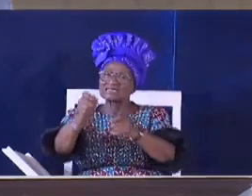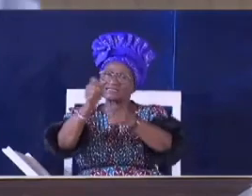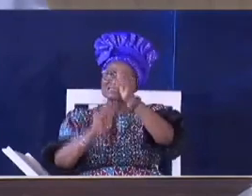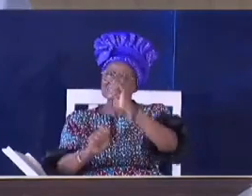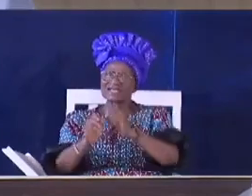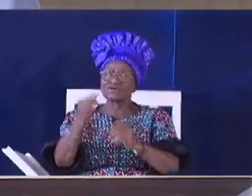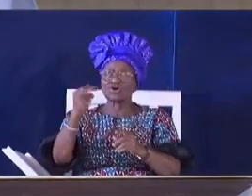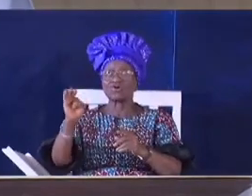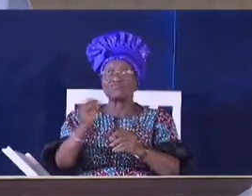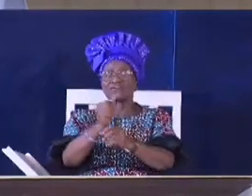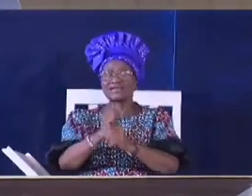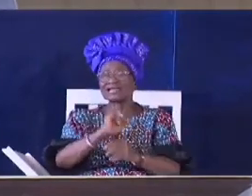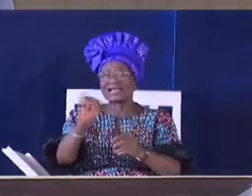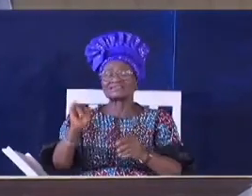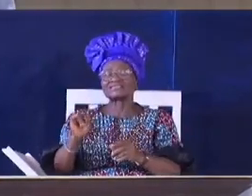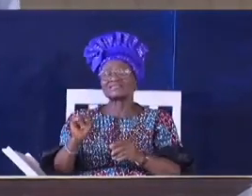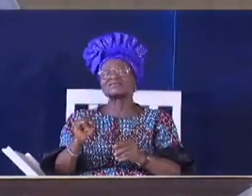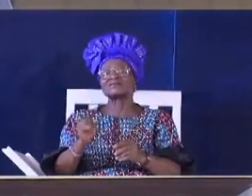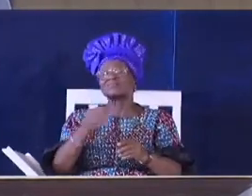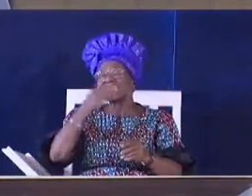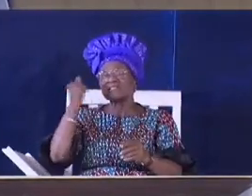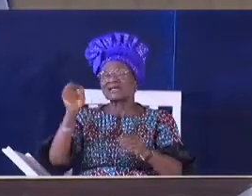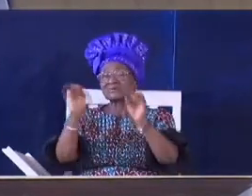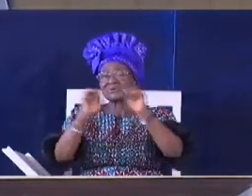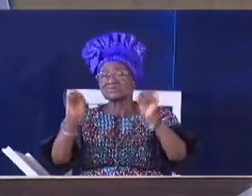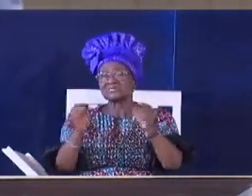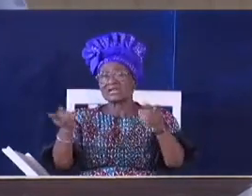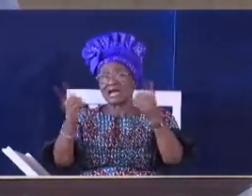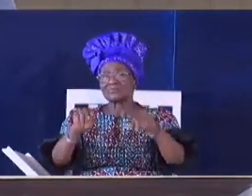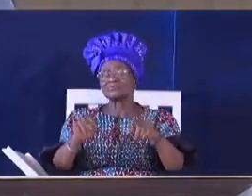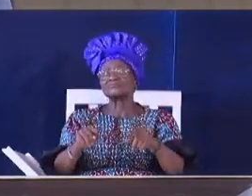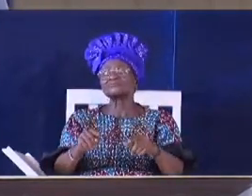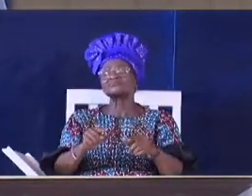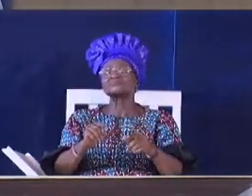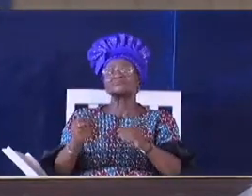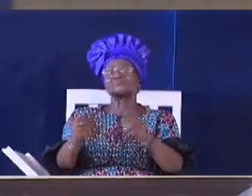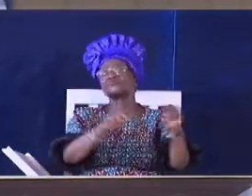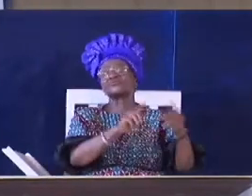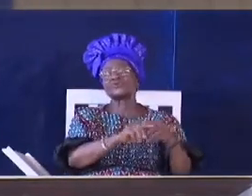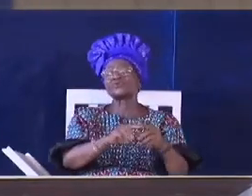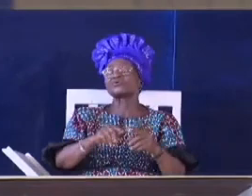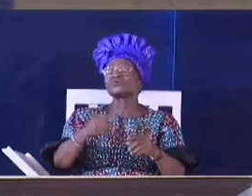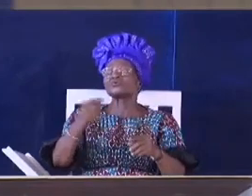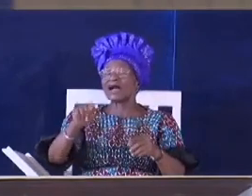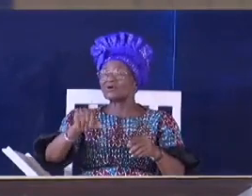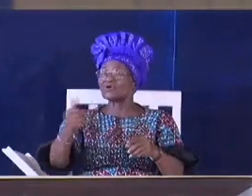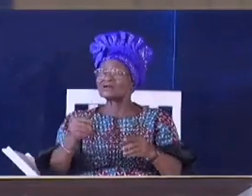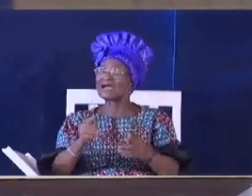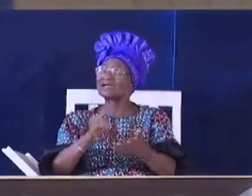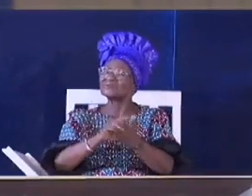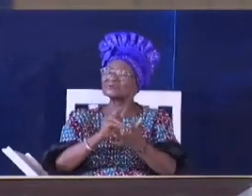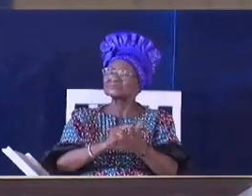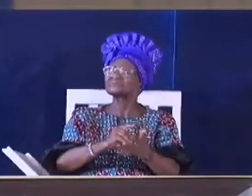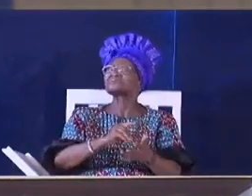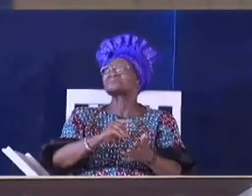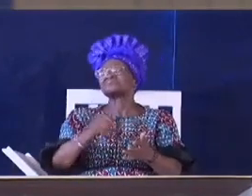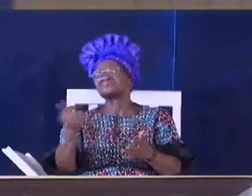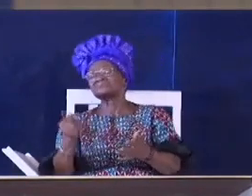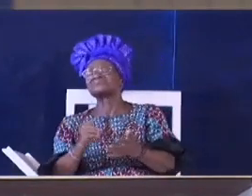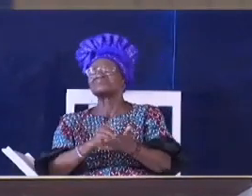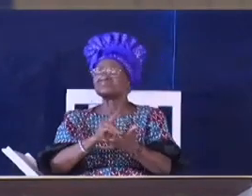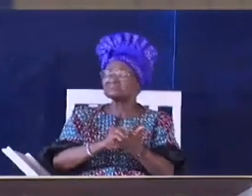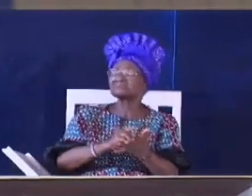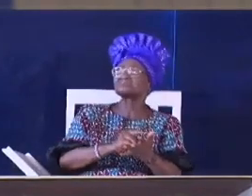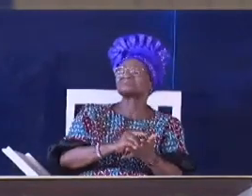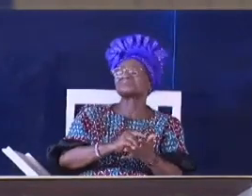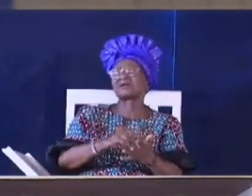happened. So she moved to the next doctor, and then to the next doctor, and then to the next doctor. And in the process, she